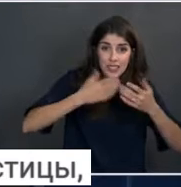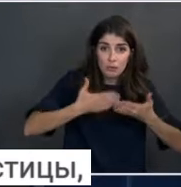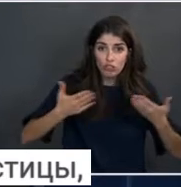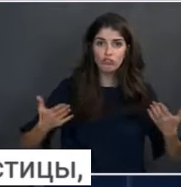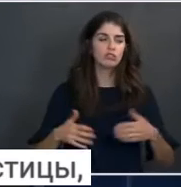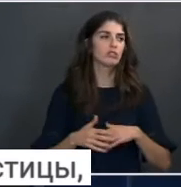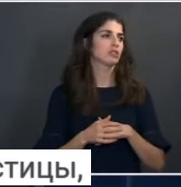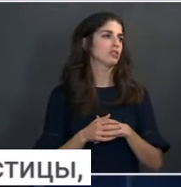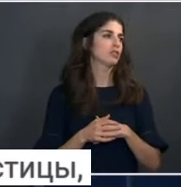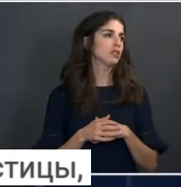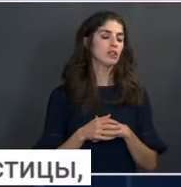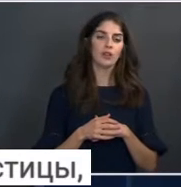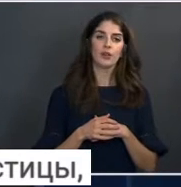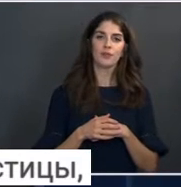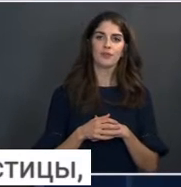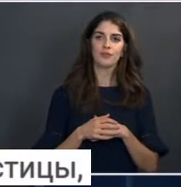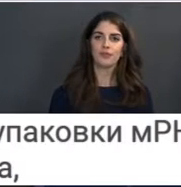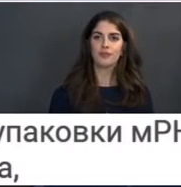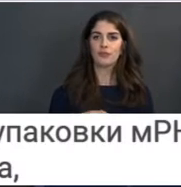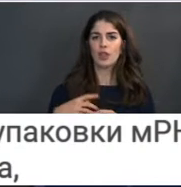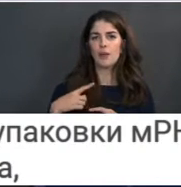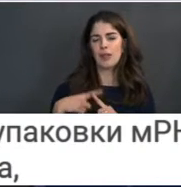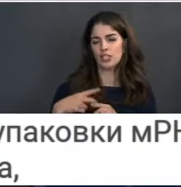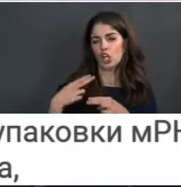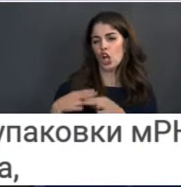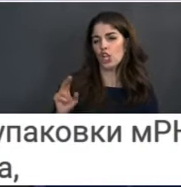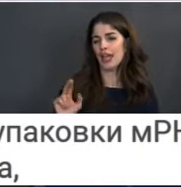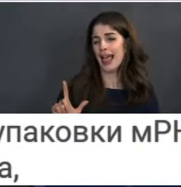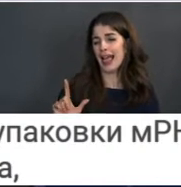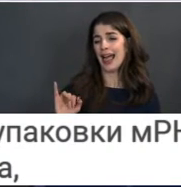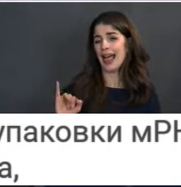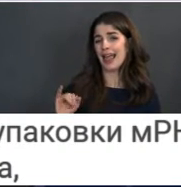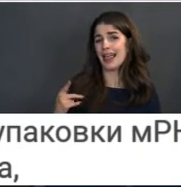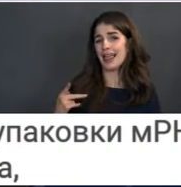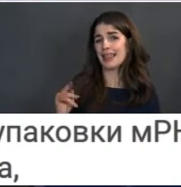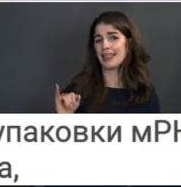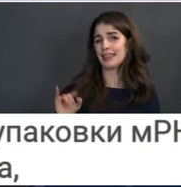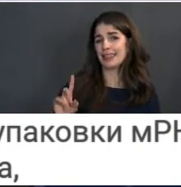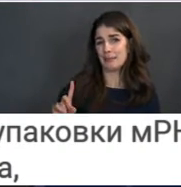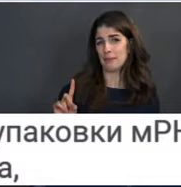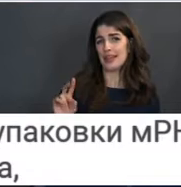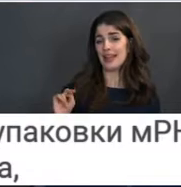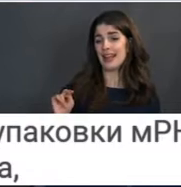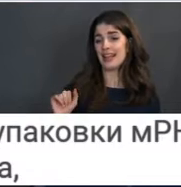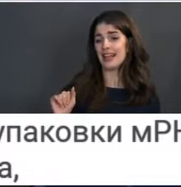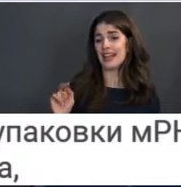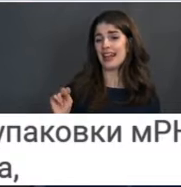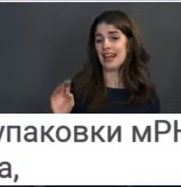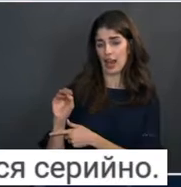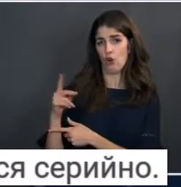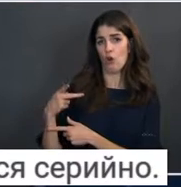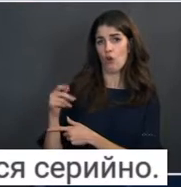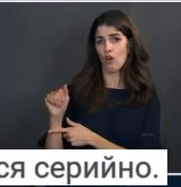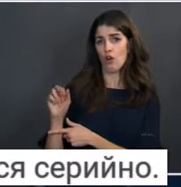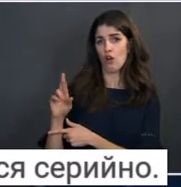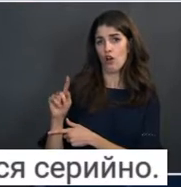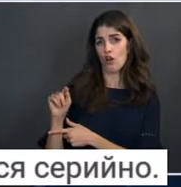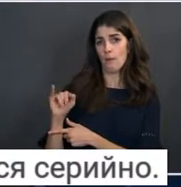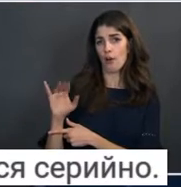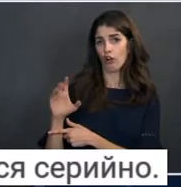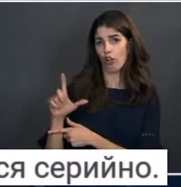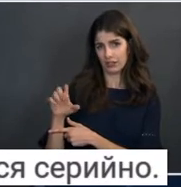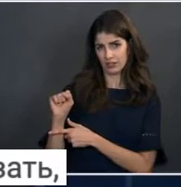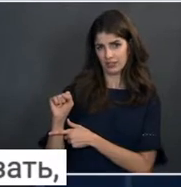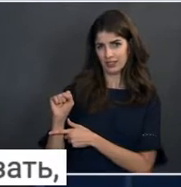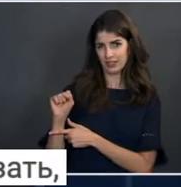and then lipid nanoparticles, which are key to the mRNA vaccine, and bioreactor bags, which is what the vaccine is